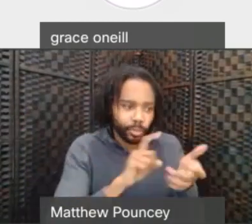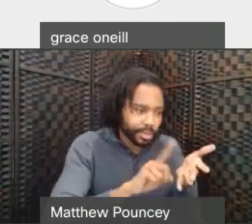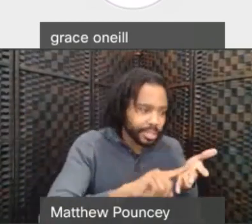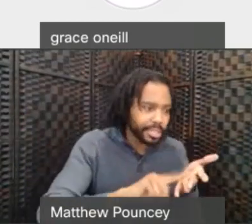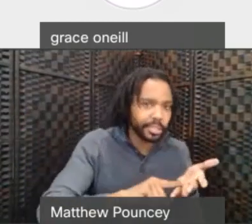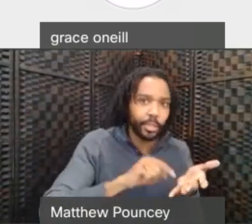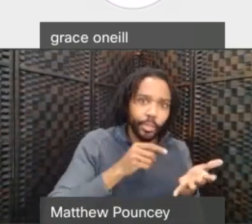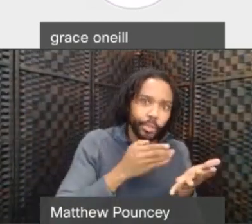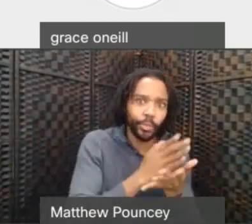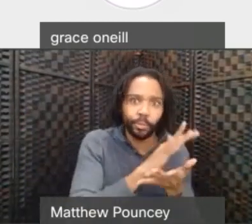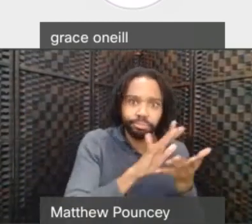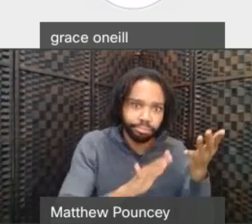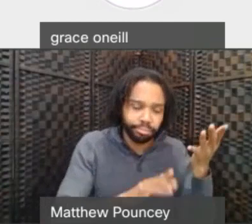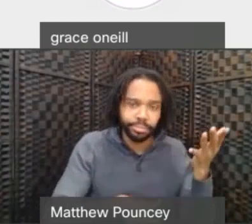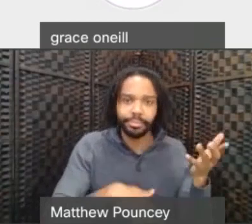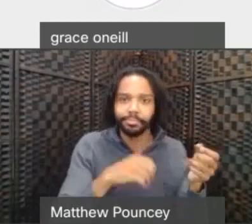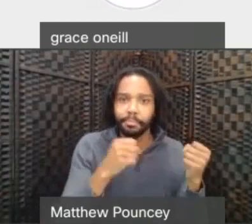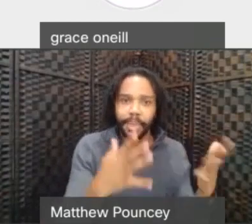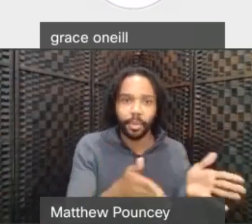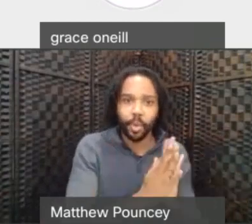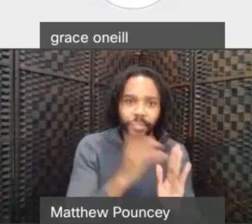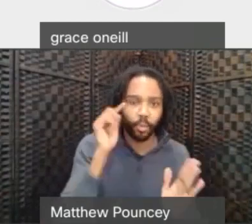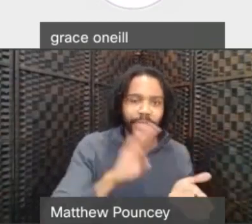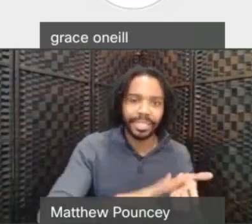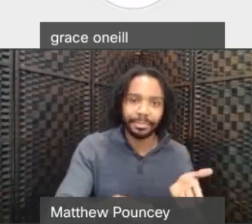through all of these requests for exemptions.